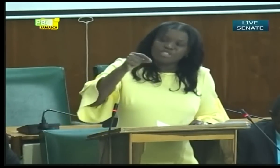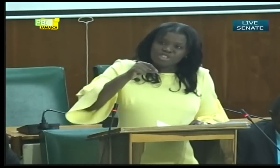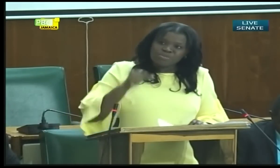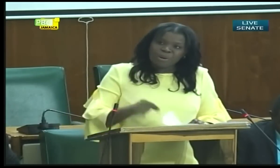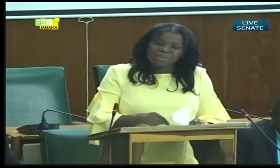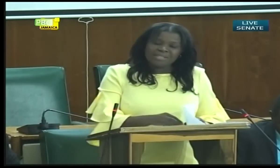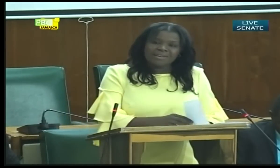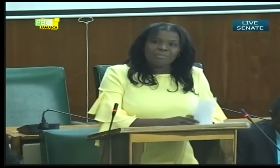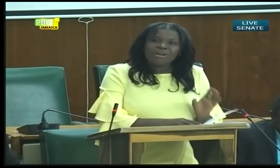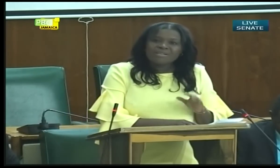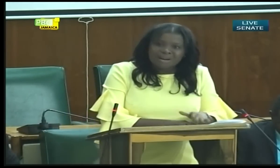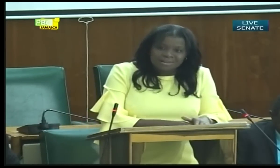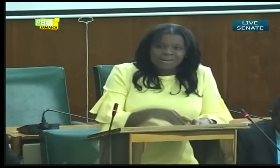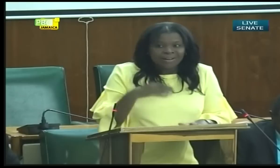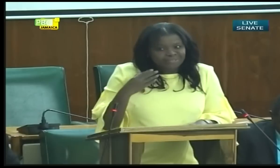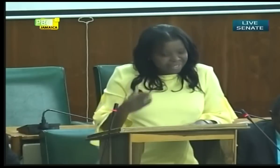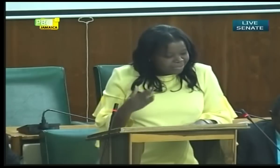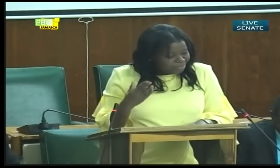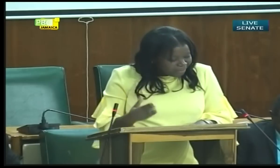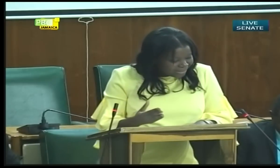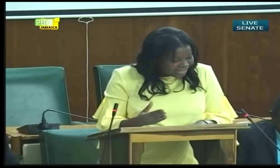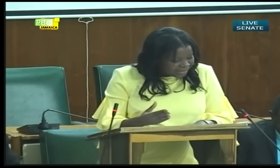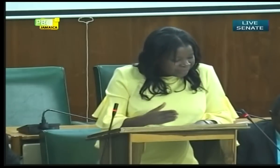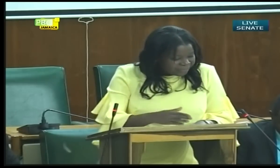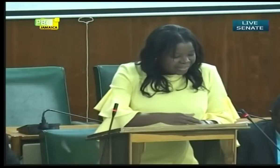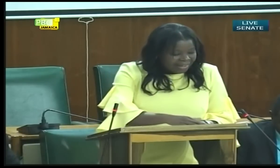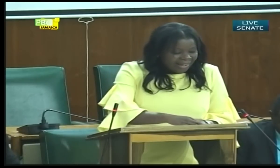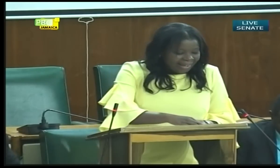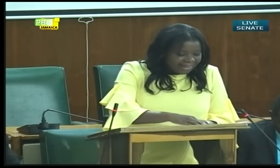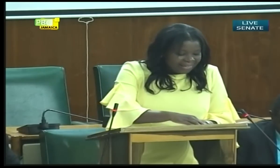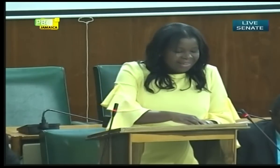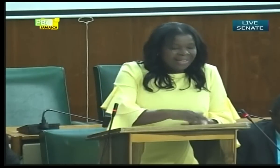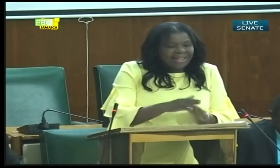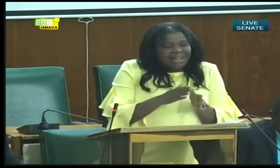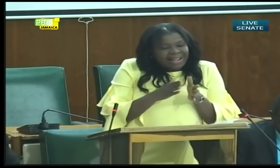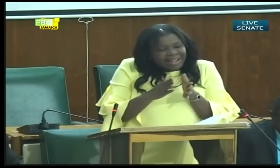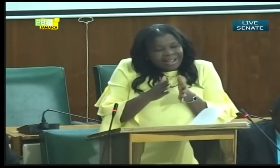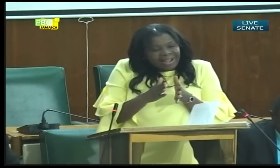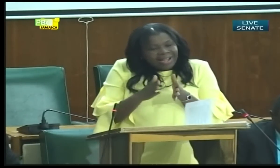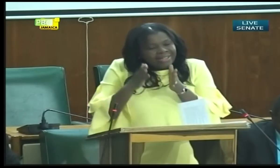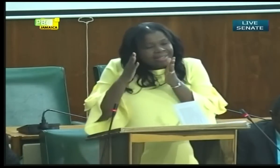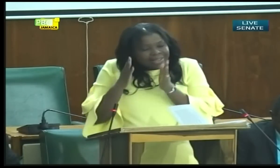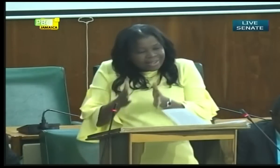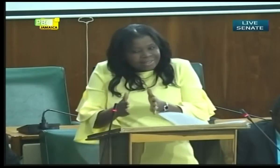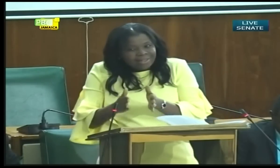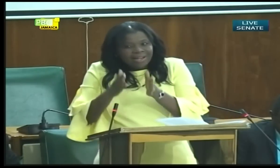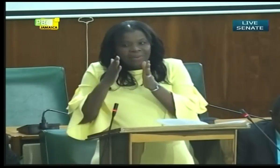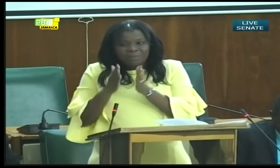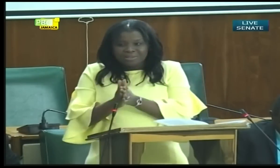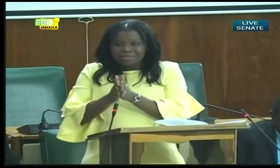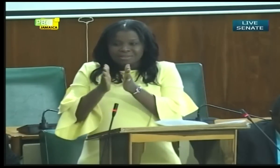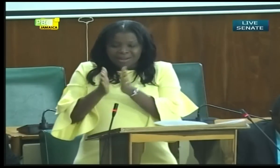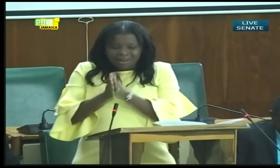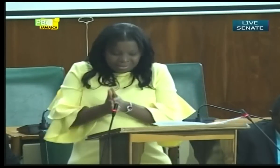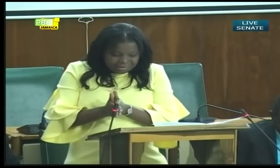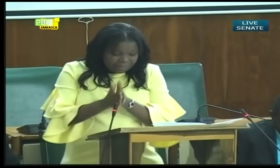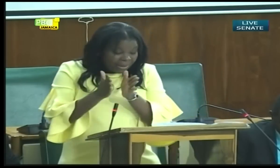on trust property, but not on real property. And again, I want